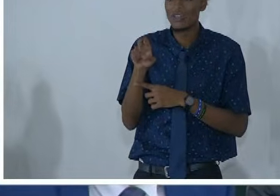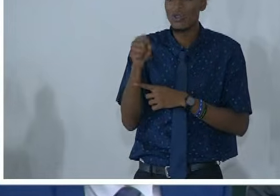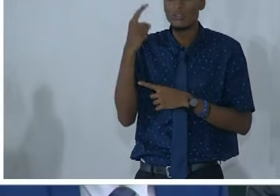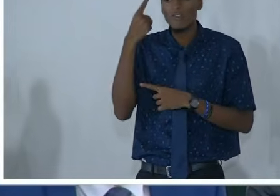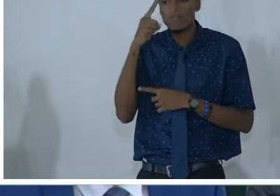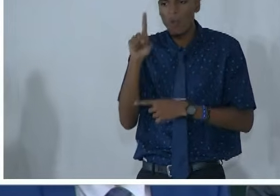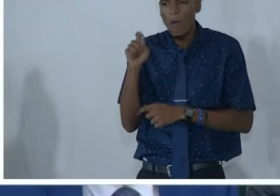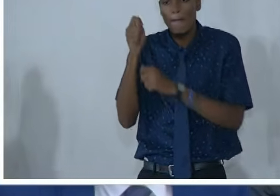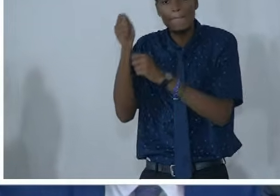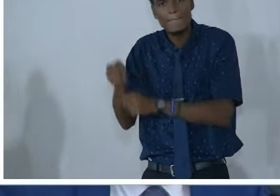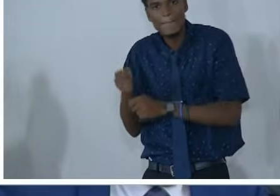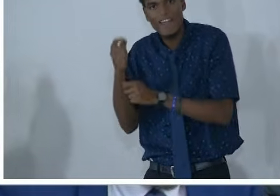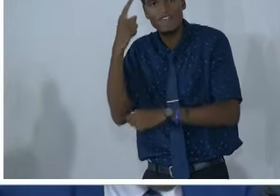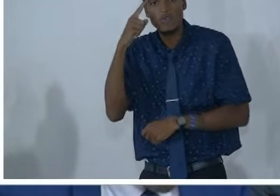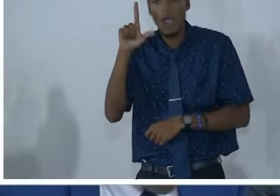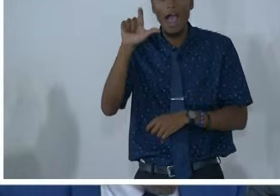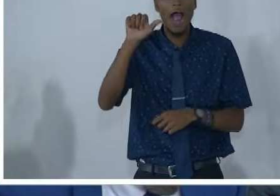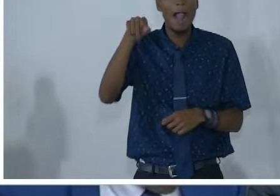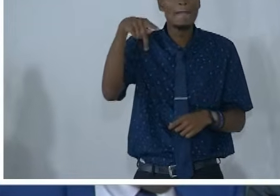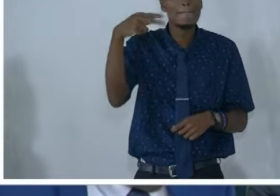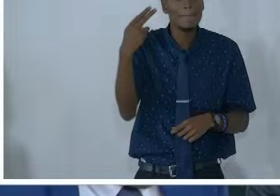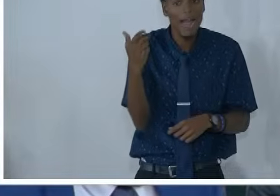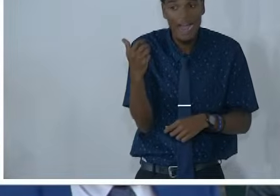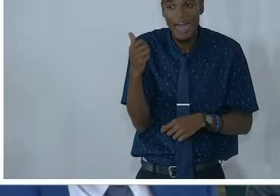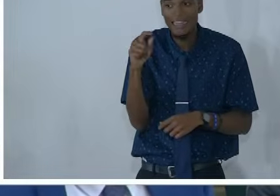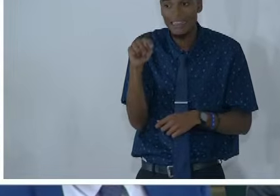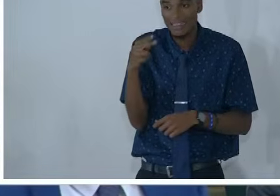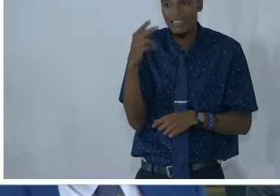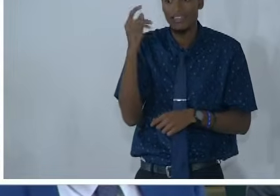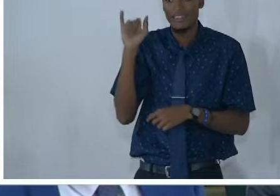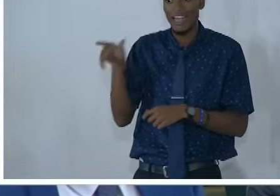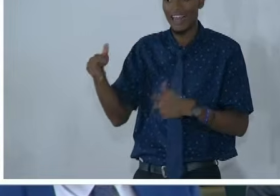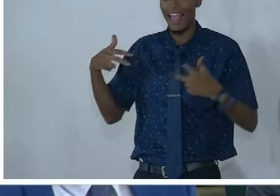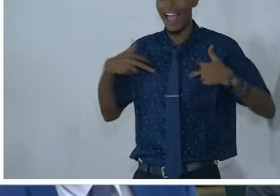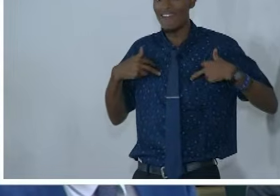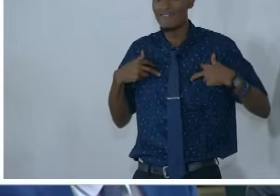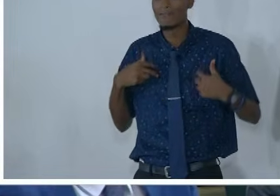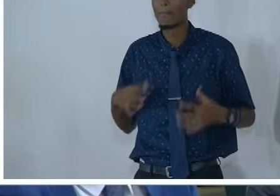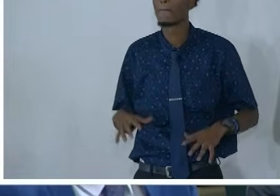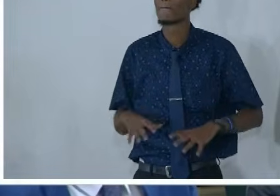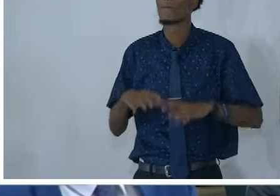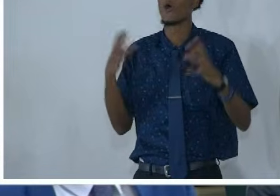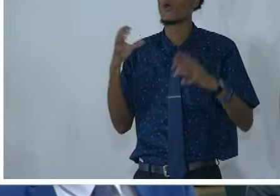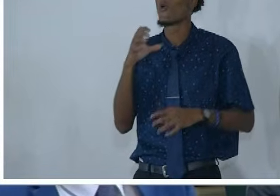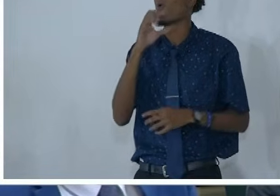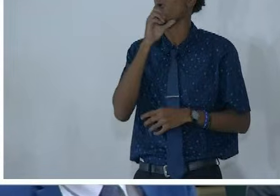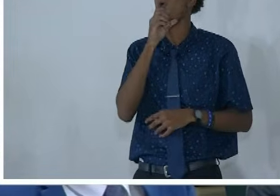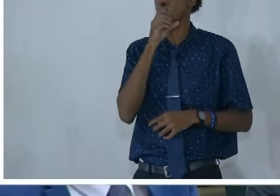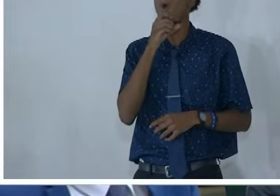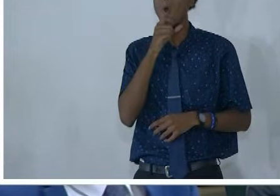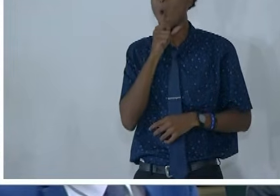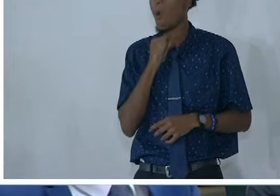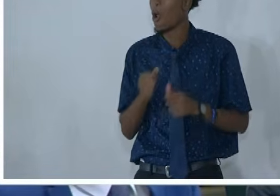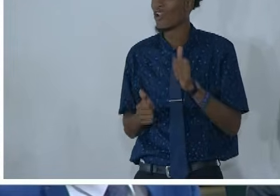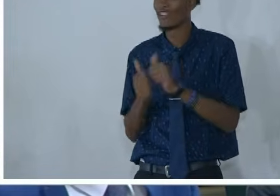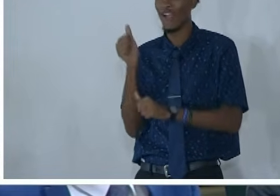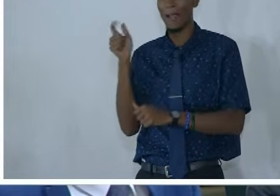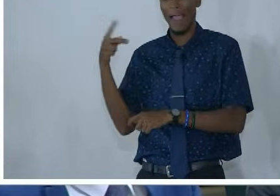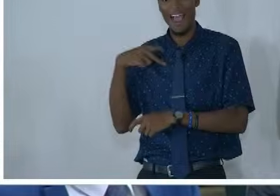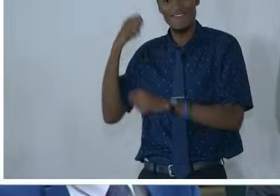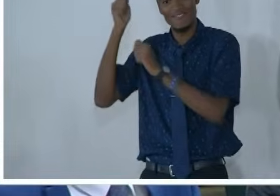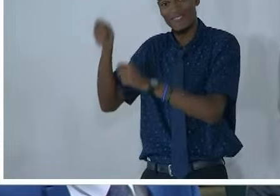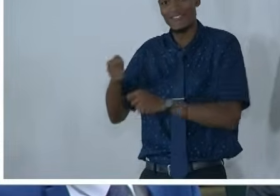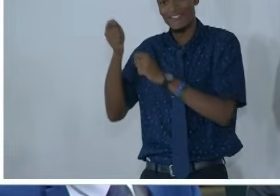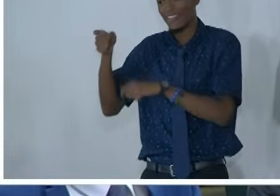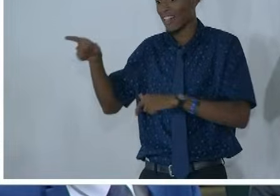for Alpart, who have much older mines that have not been reclaimed